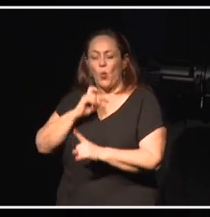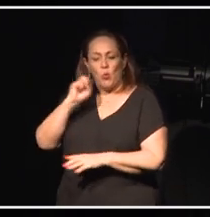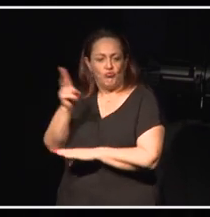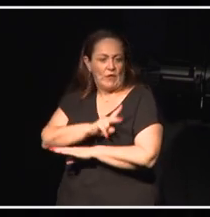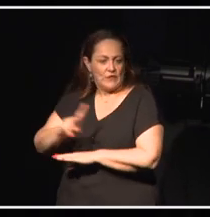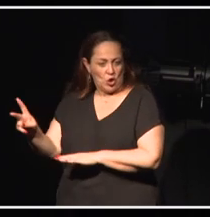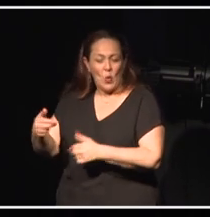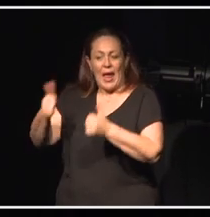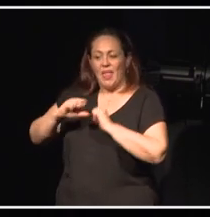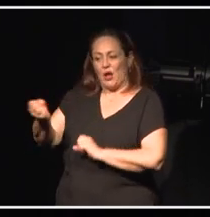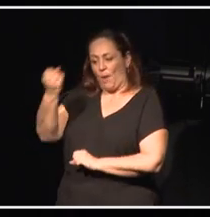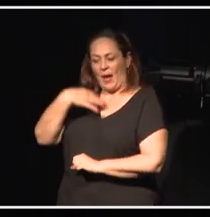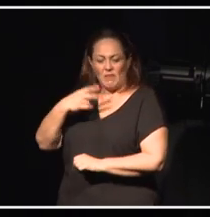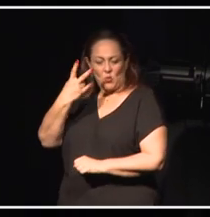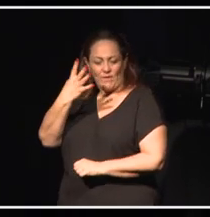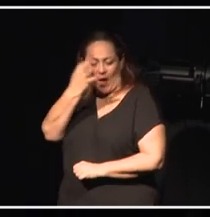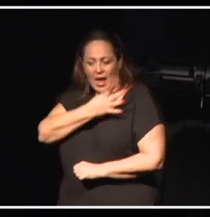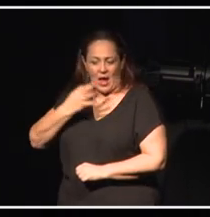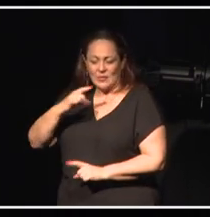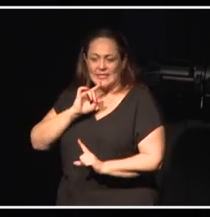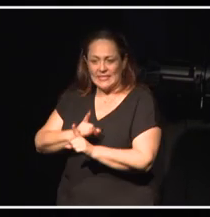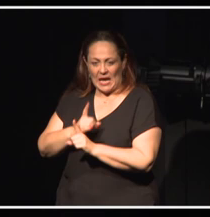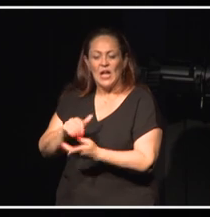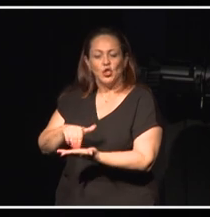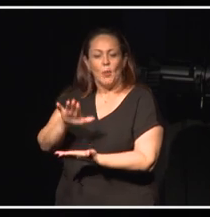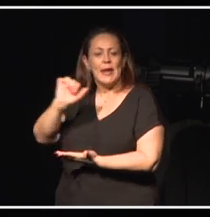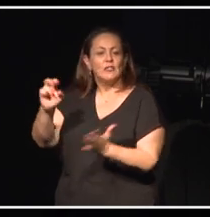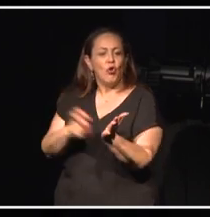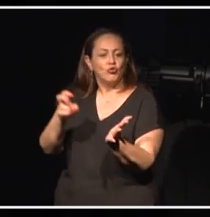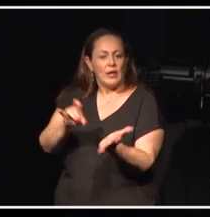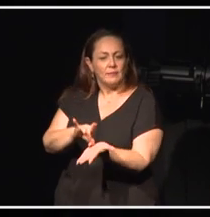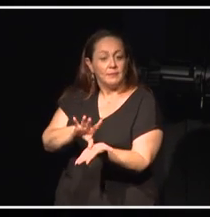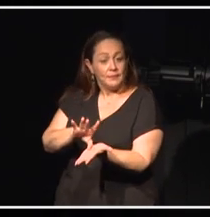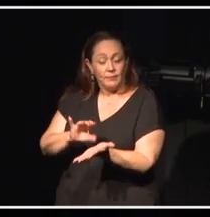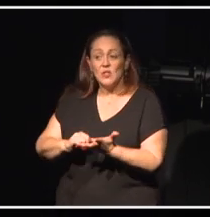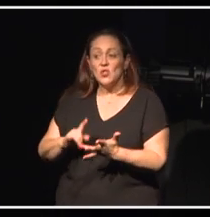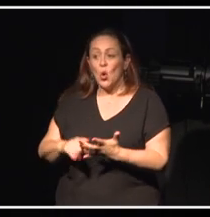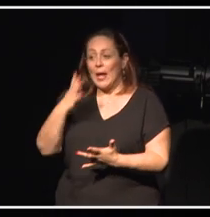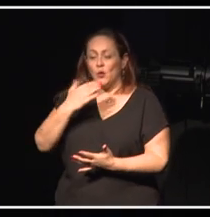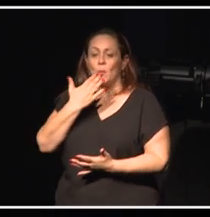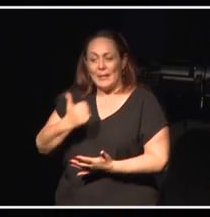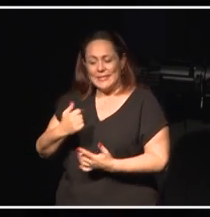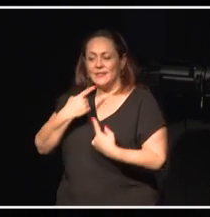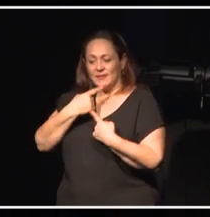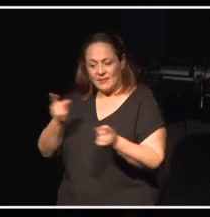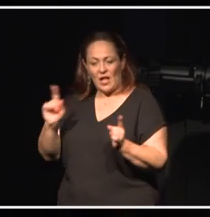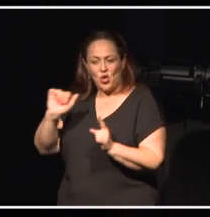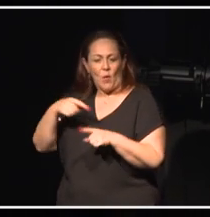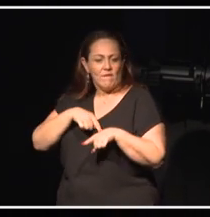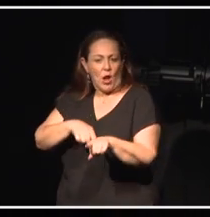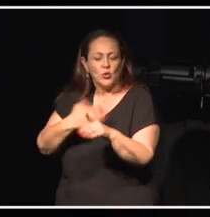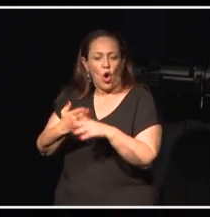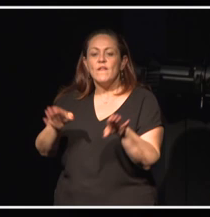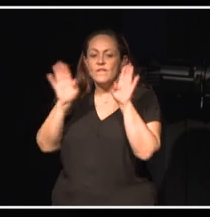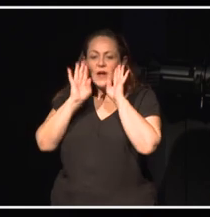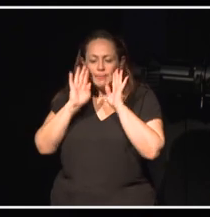it. And then they got back to me about 24 hours later and they said that they terminated his contract. So they said, could you please tell your followers on your